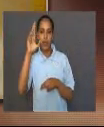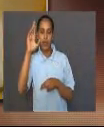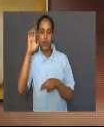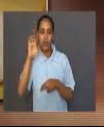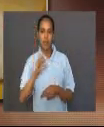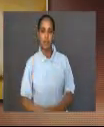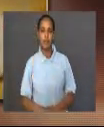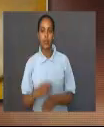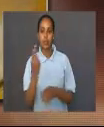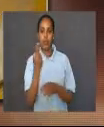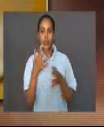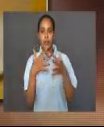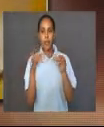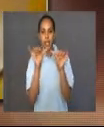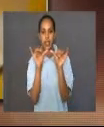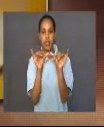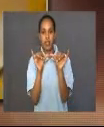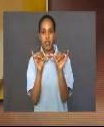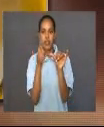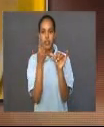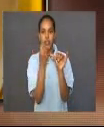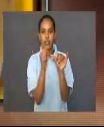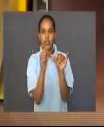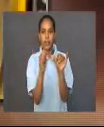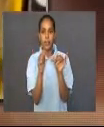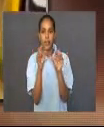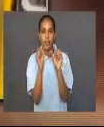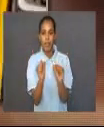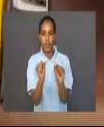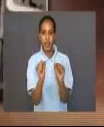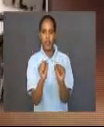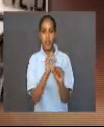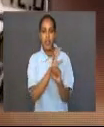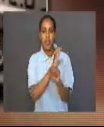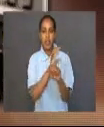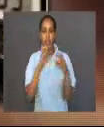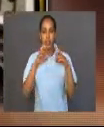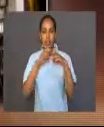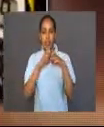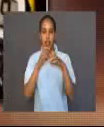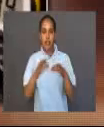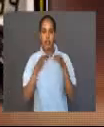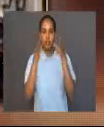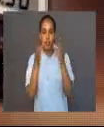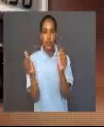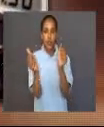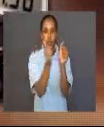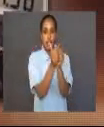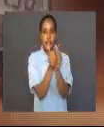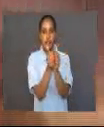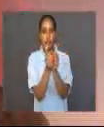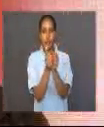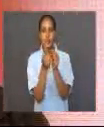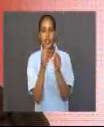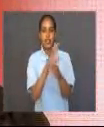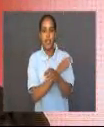It is used to measure the strength of the electrical current within the